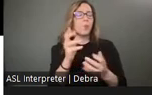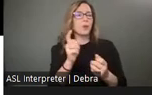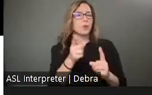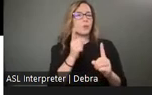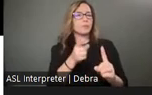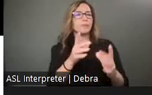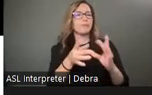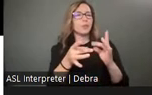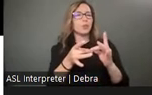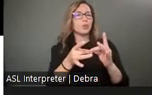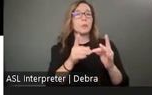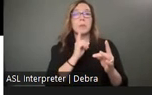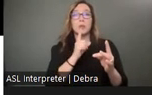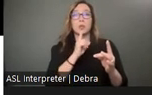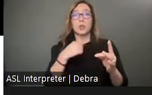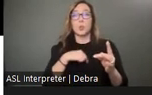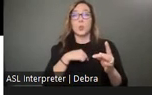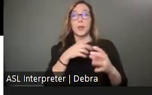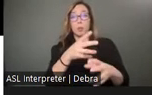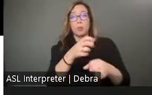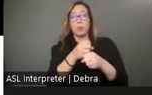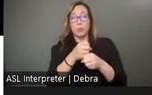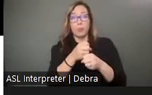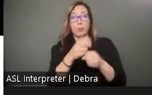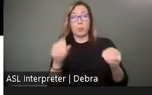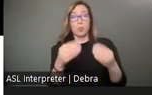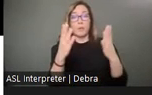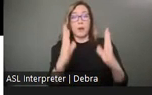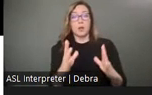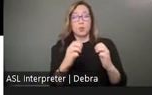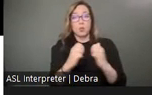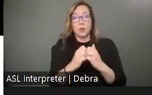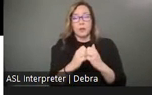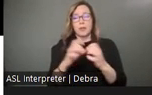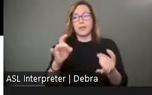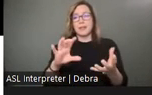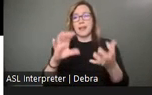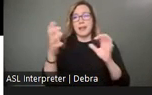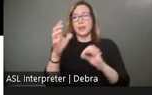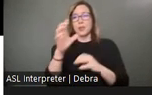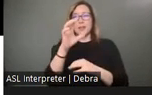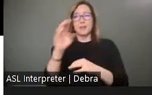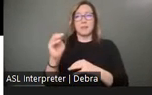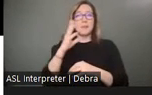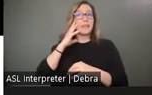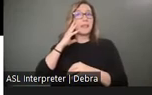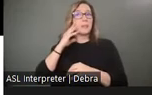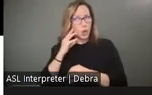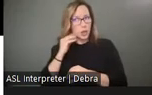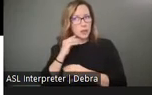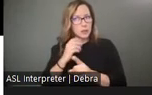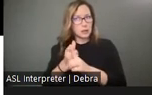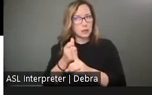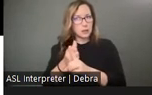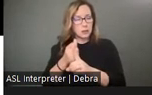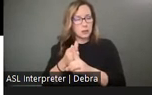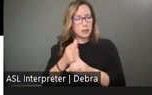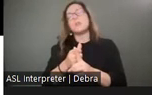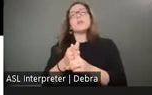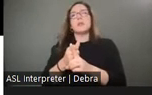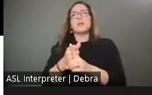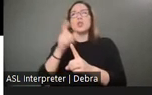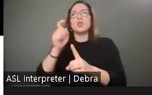is ensuring that we're procuring providers with disaster case management experience. These providers should mirror the community